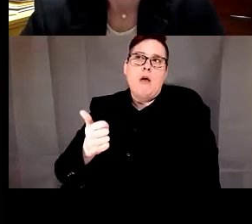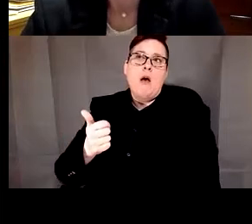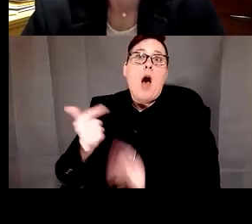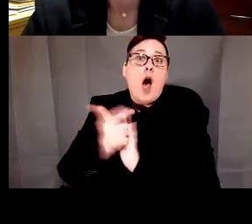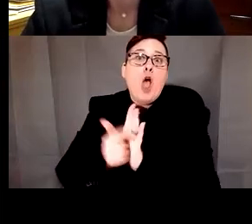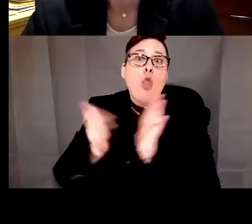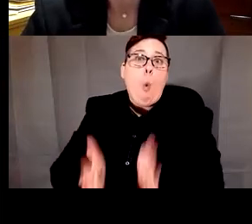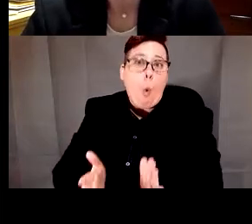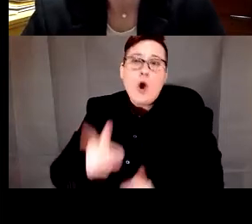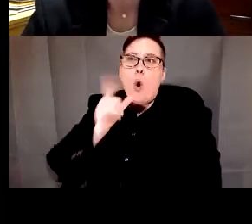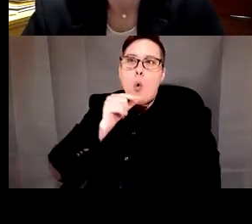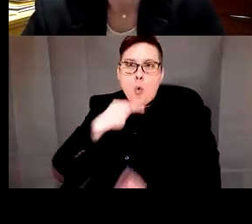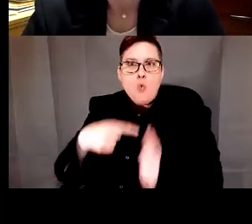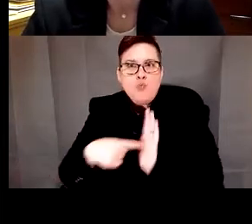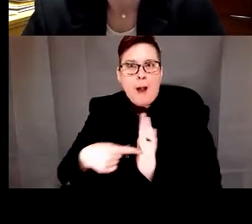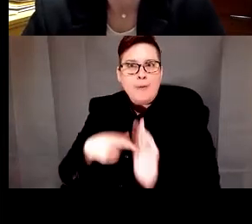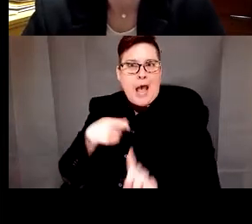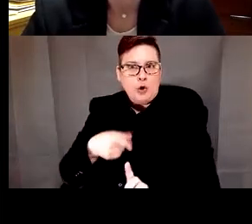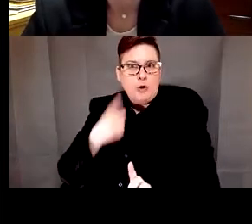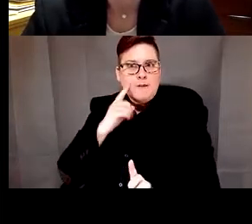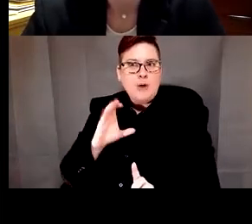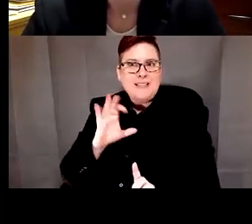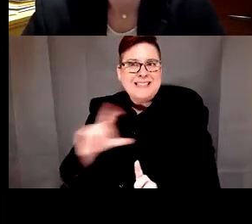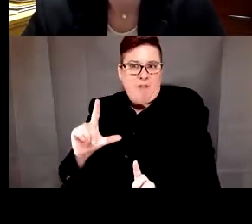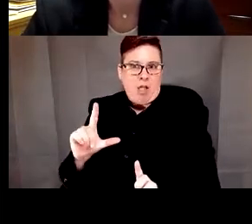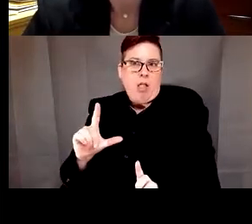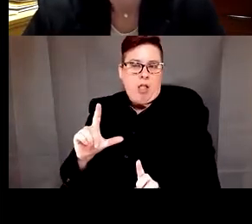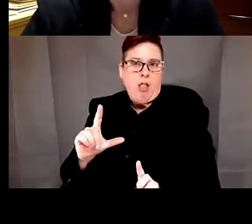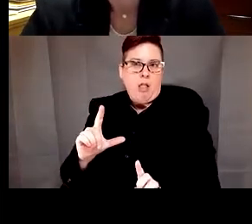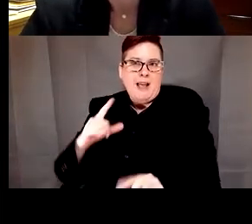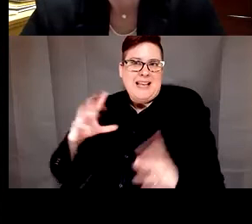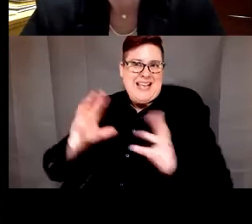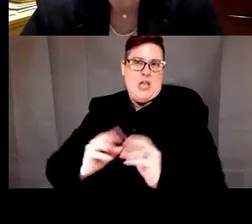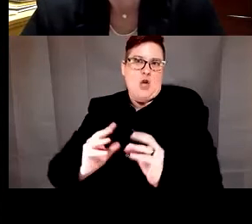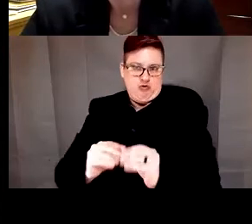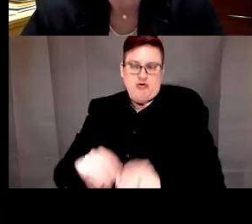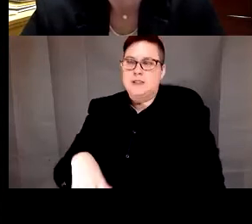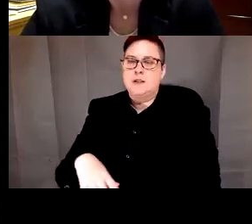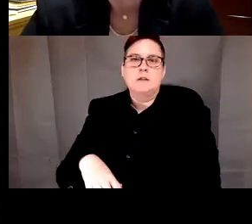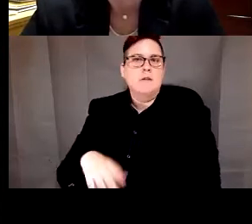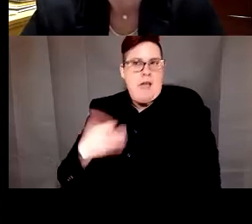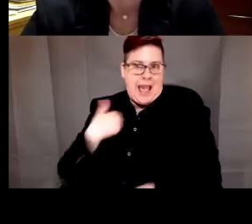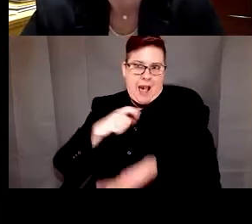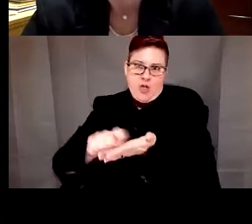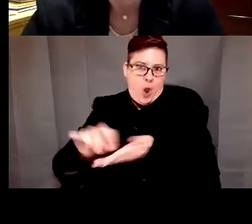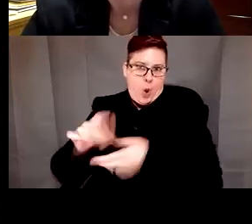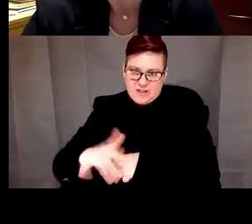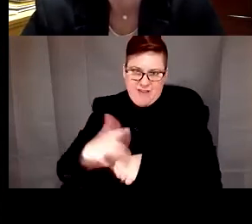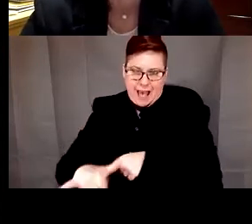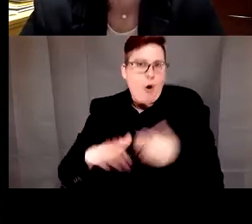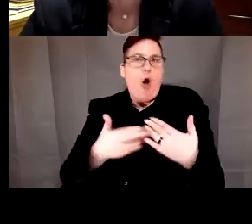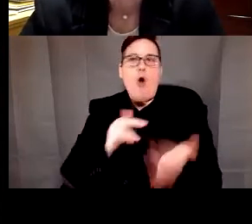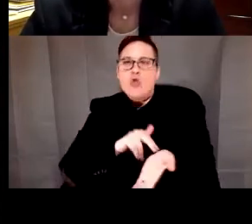attorneys who was representing her in a civil commitment hearings. And the notes were available of that. The nursing